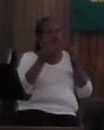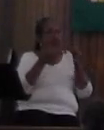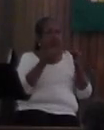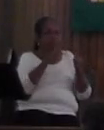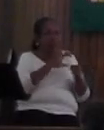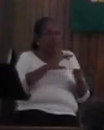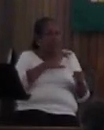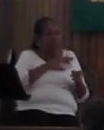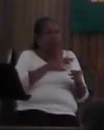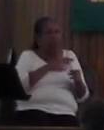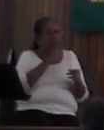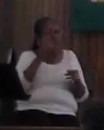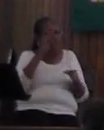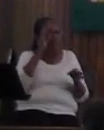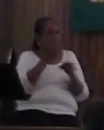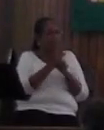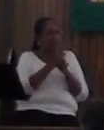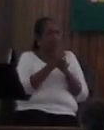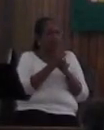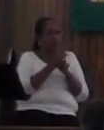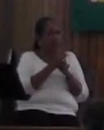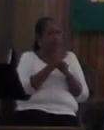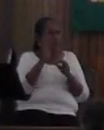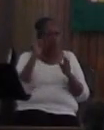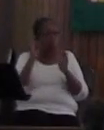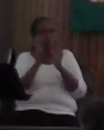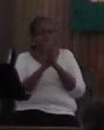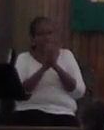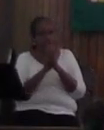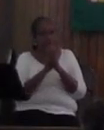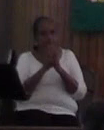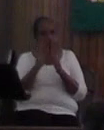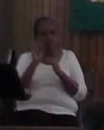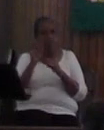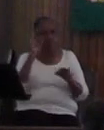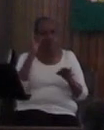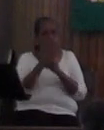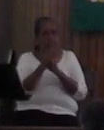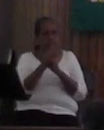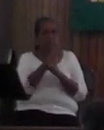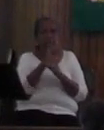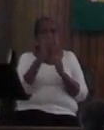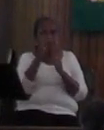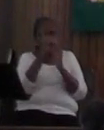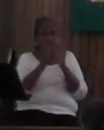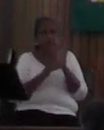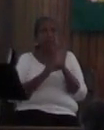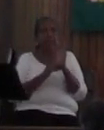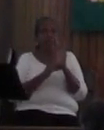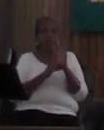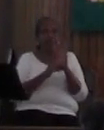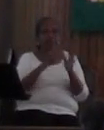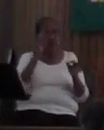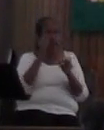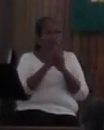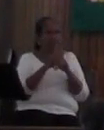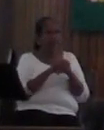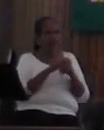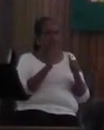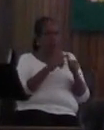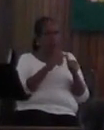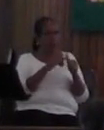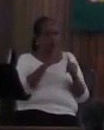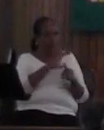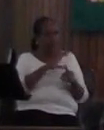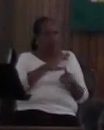faith, what it is, the witness of faith, and the design of faith. So let's look first at the character